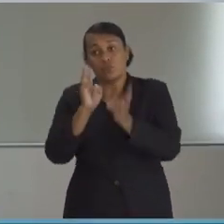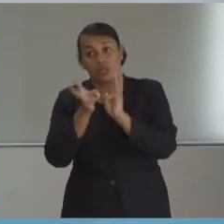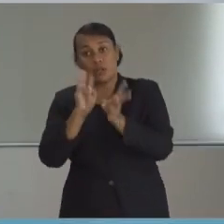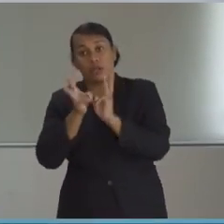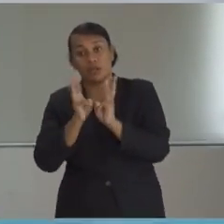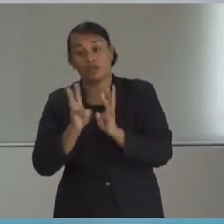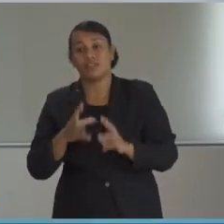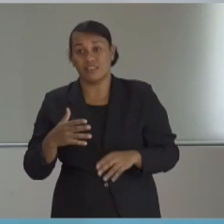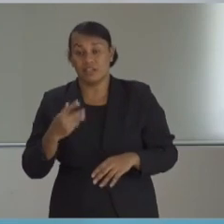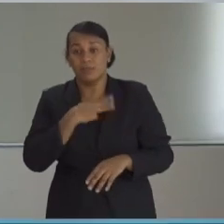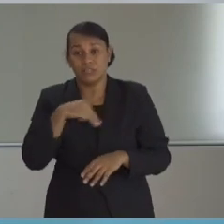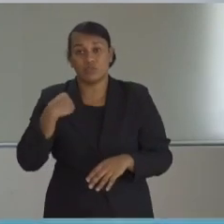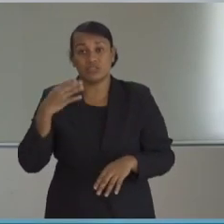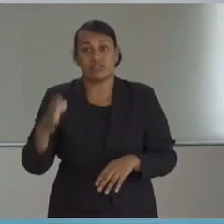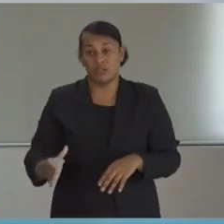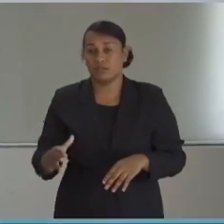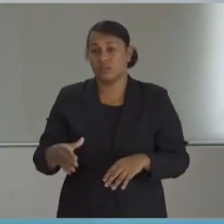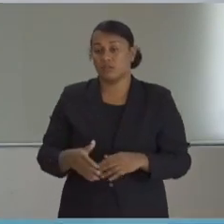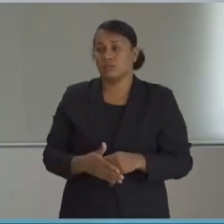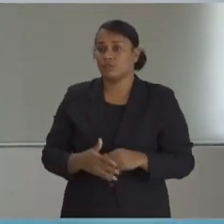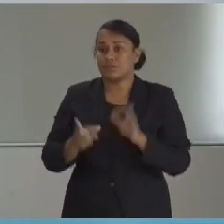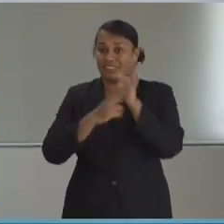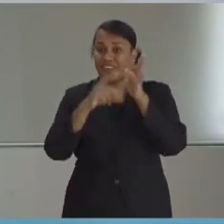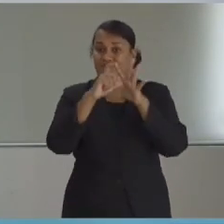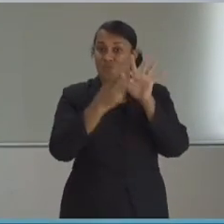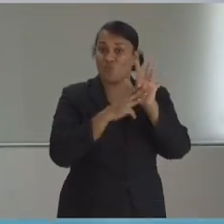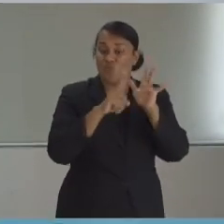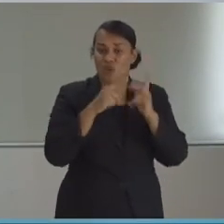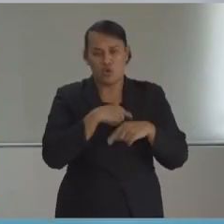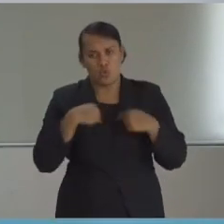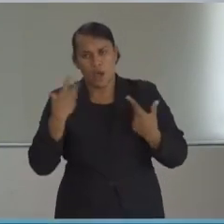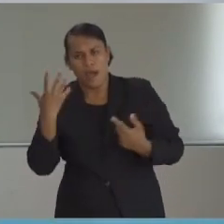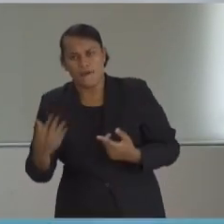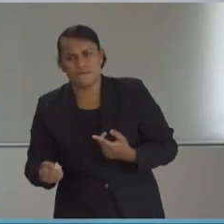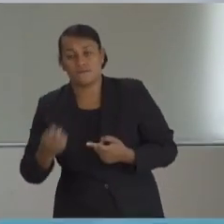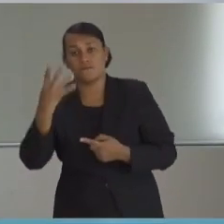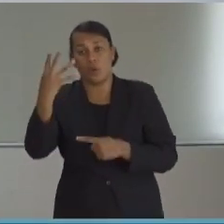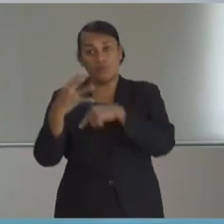Disaster Management, we are allocating 4